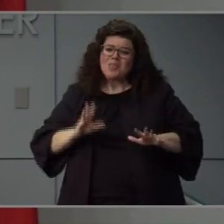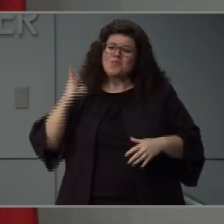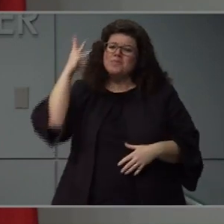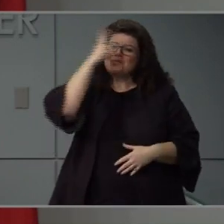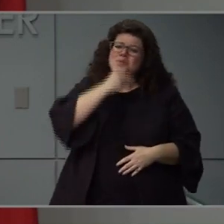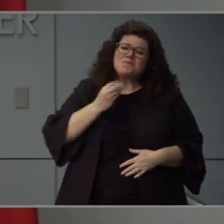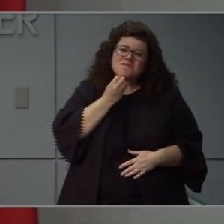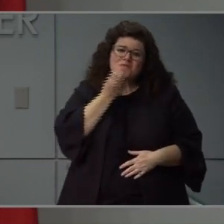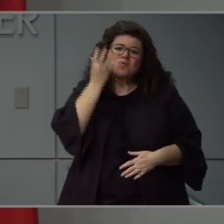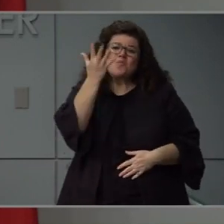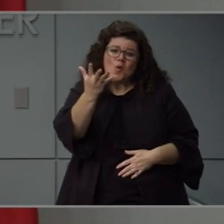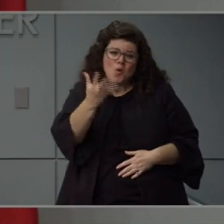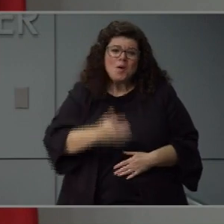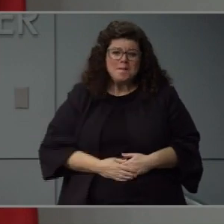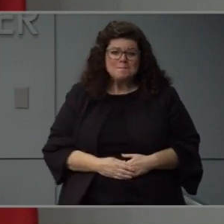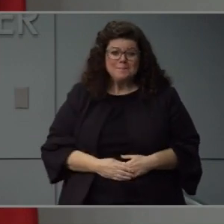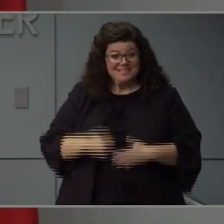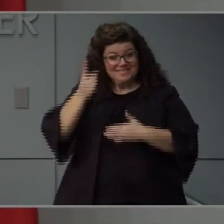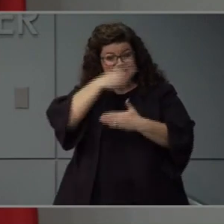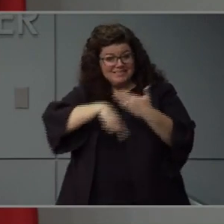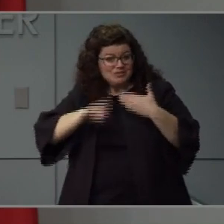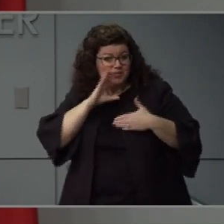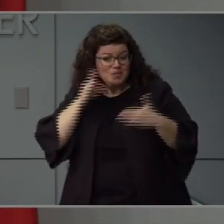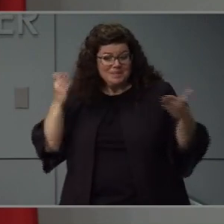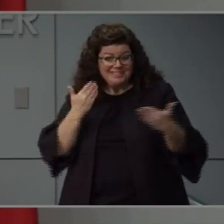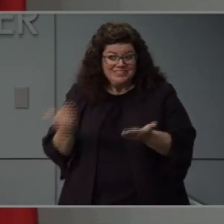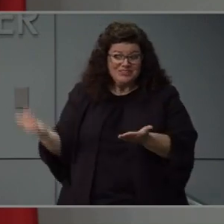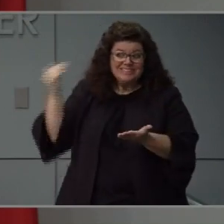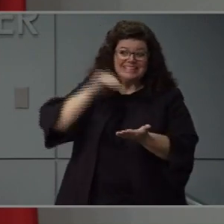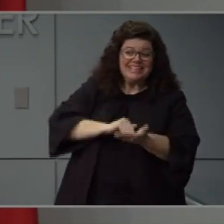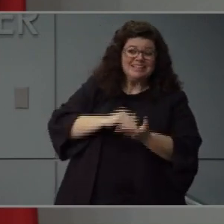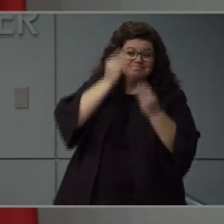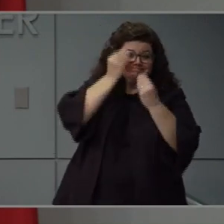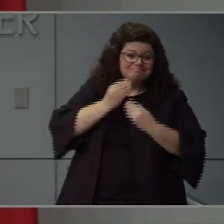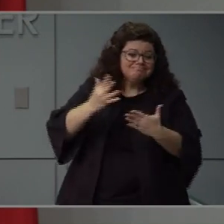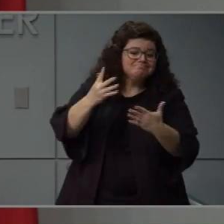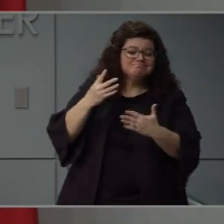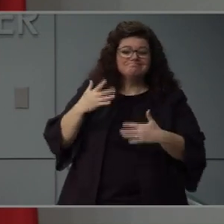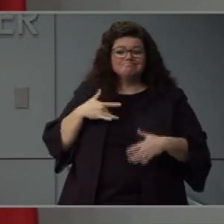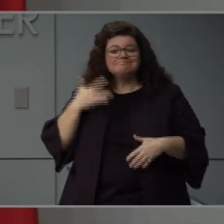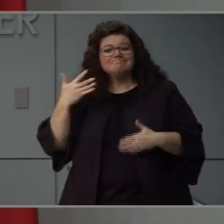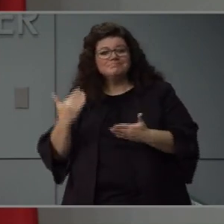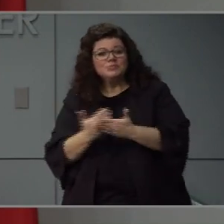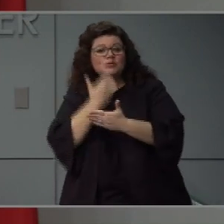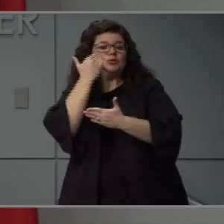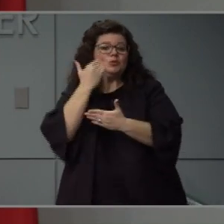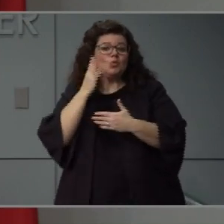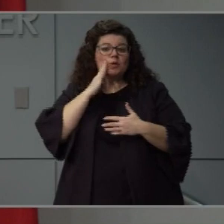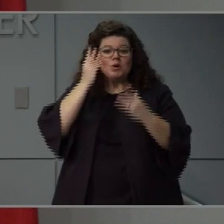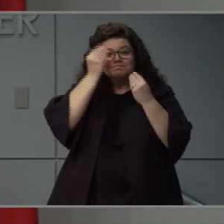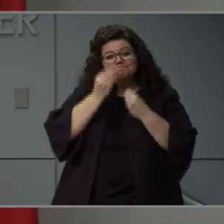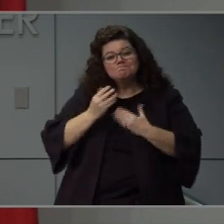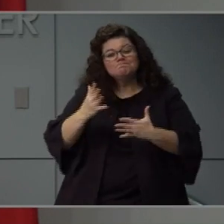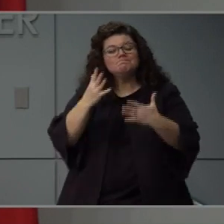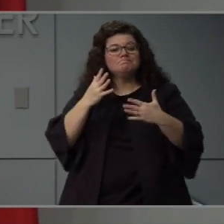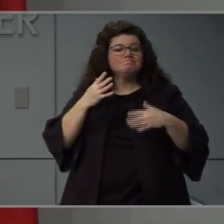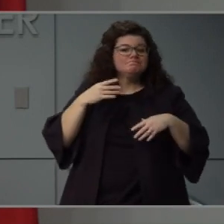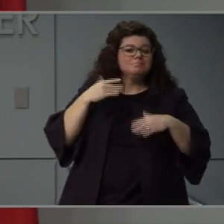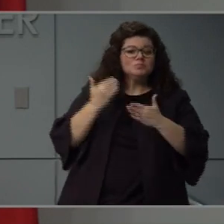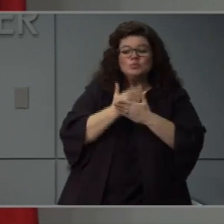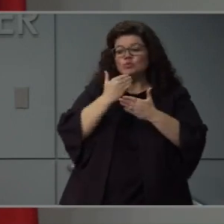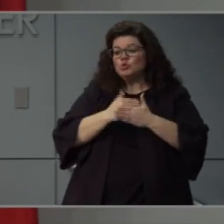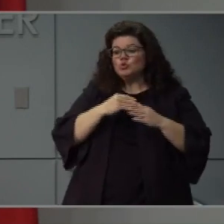back next week with additional updates and obviously continue to look at our trends as we head into next week and to